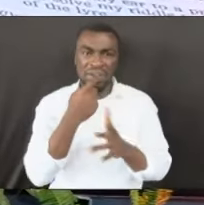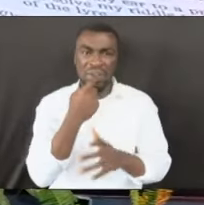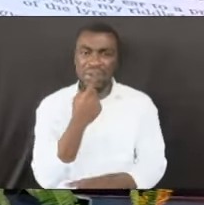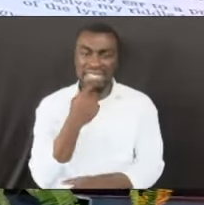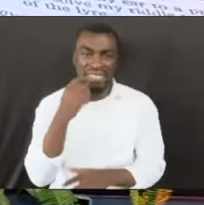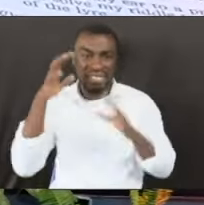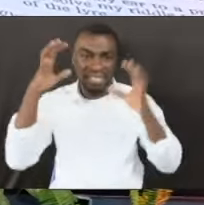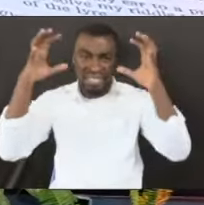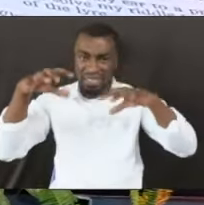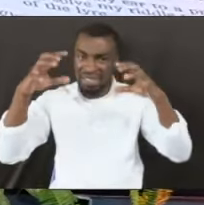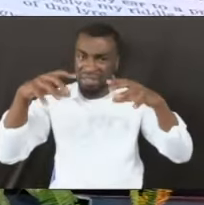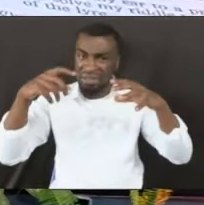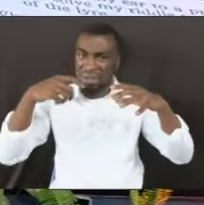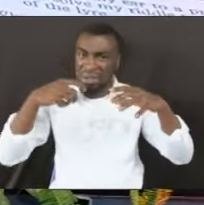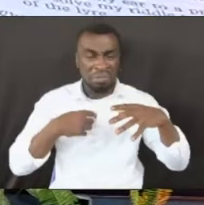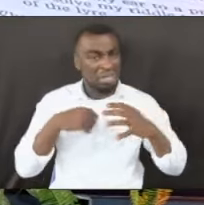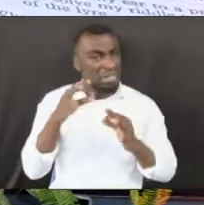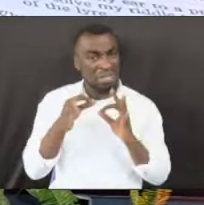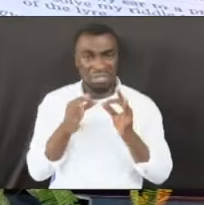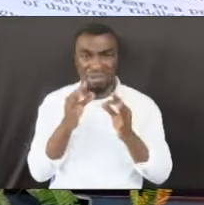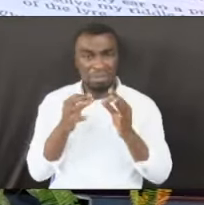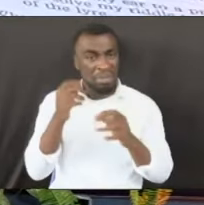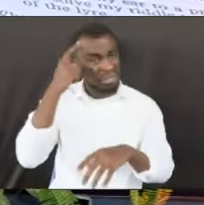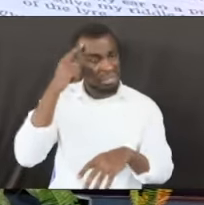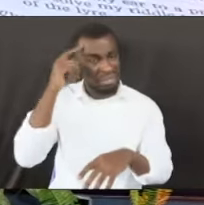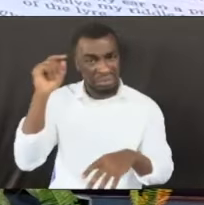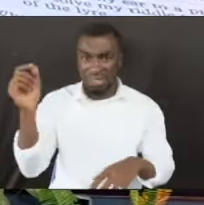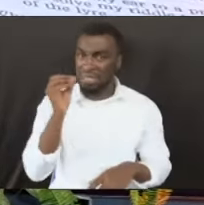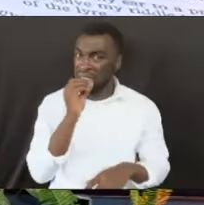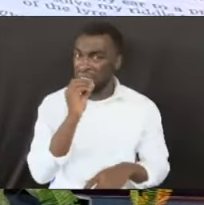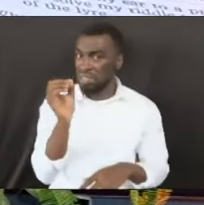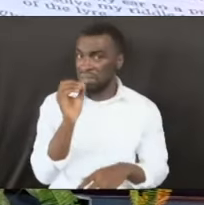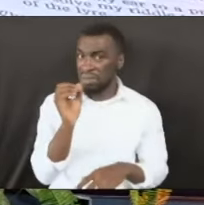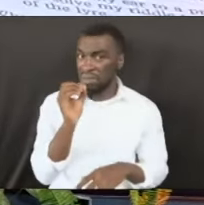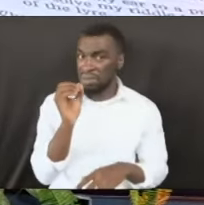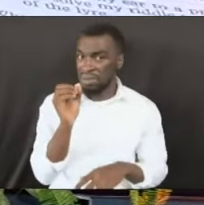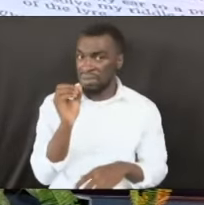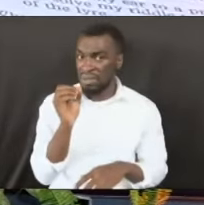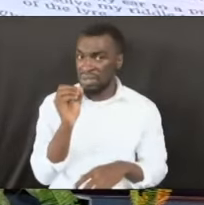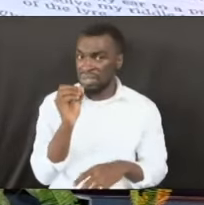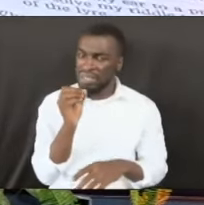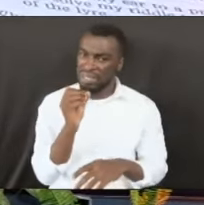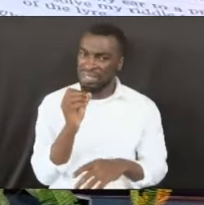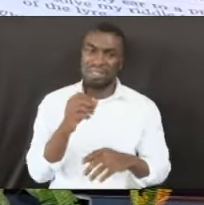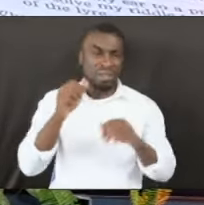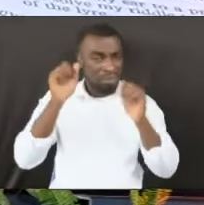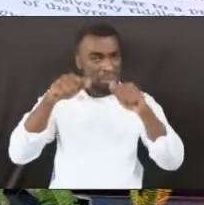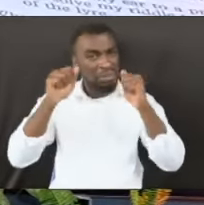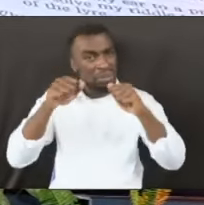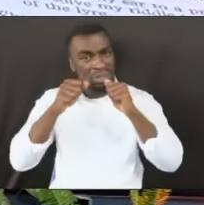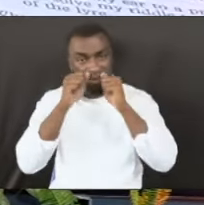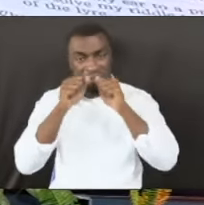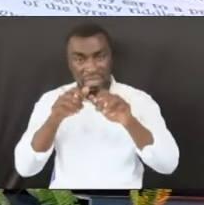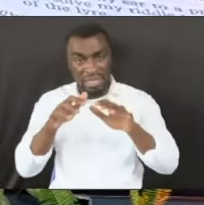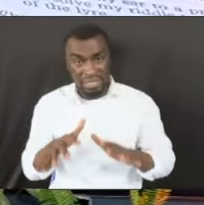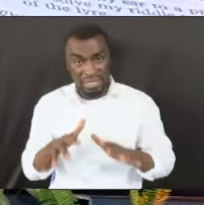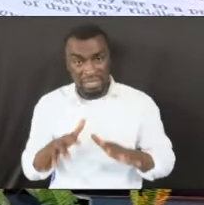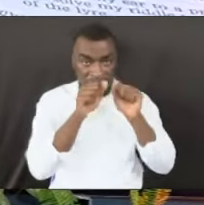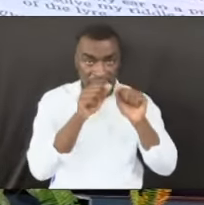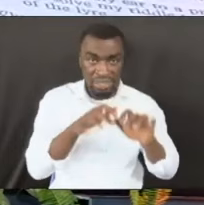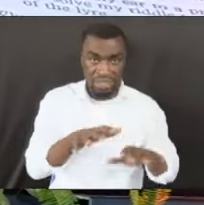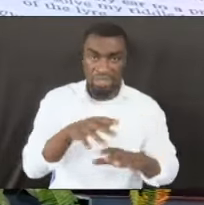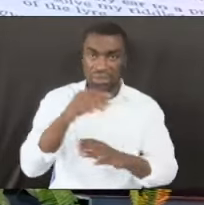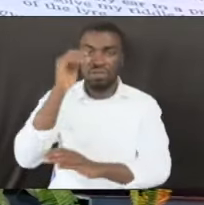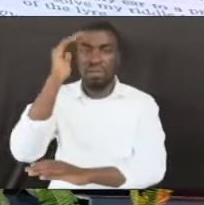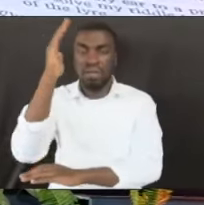but can it be anything else other than the blessings of God? I left it at that.